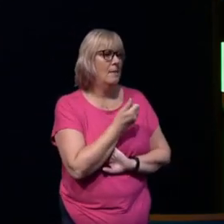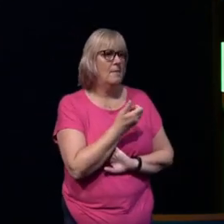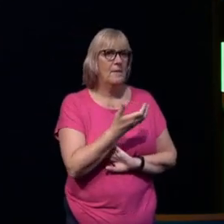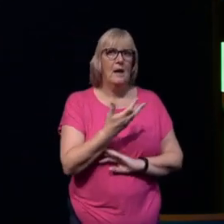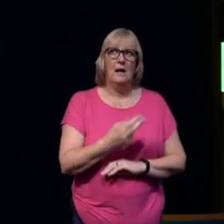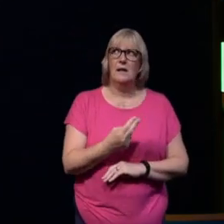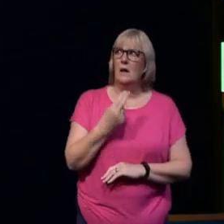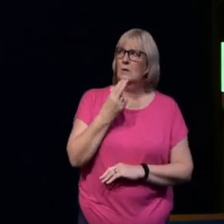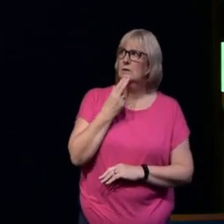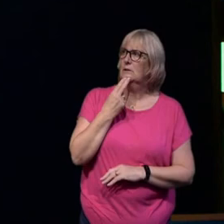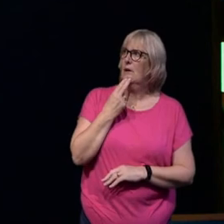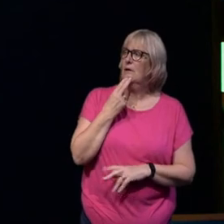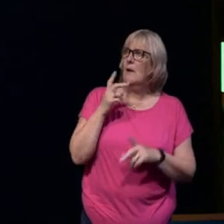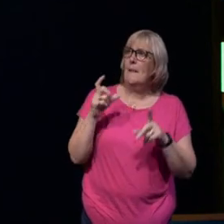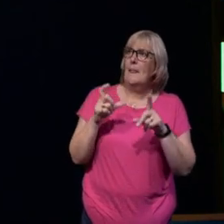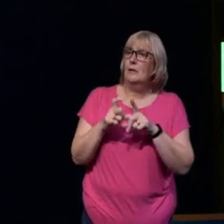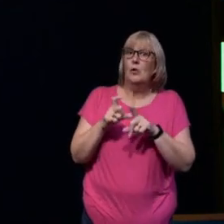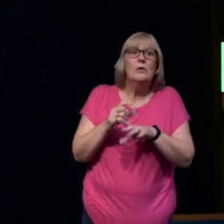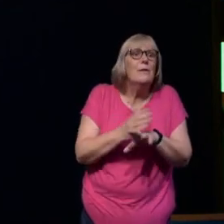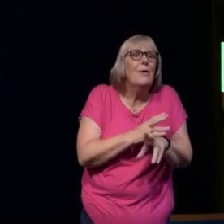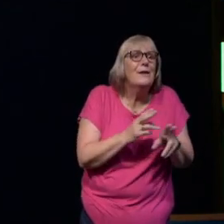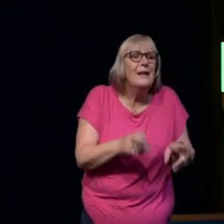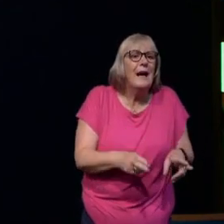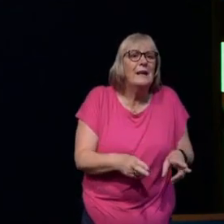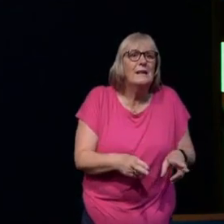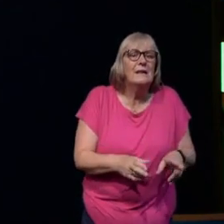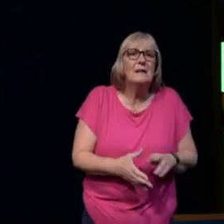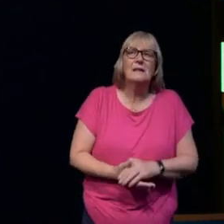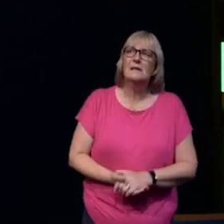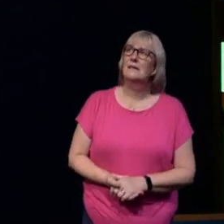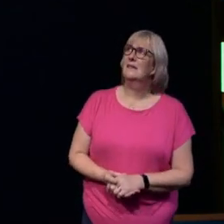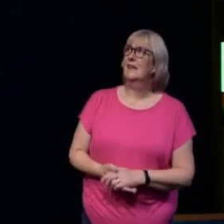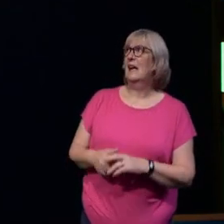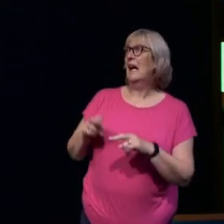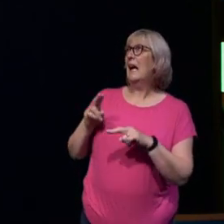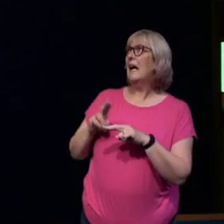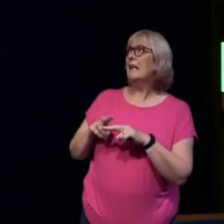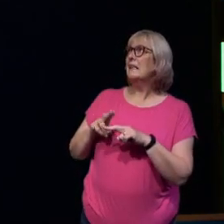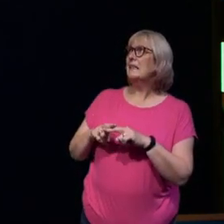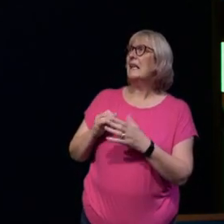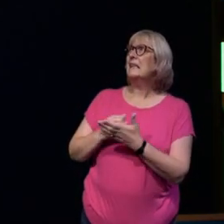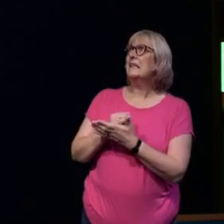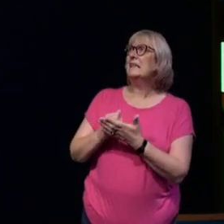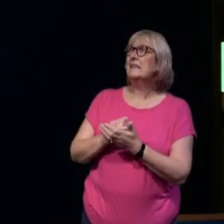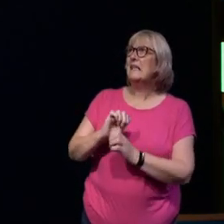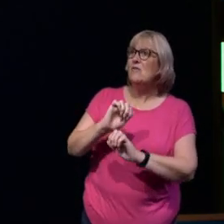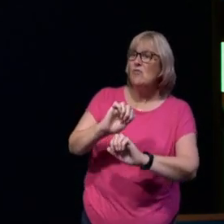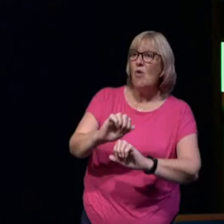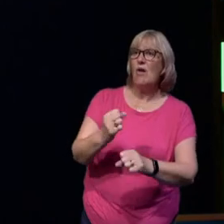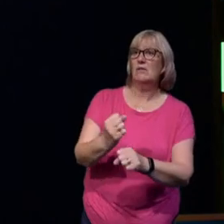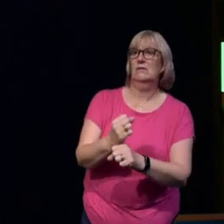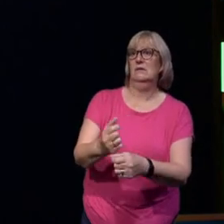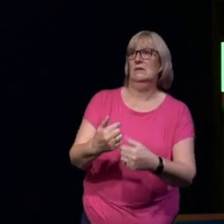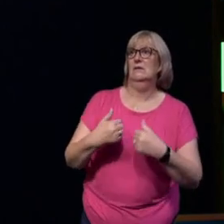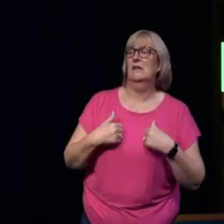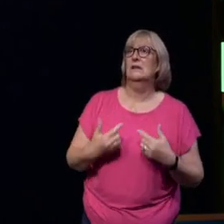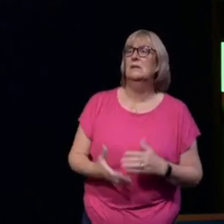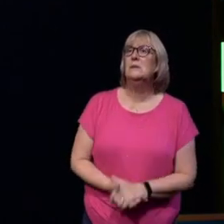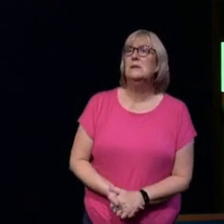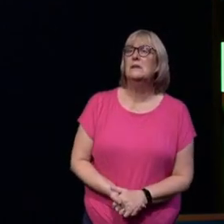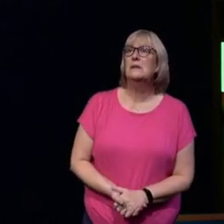daughter said just before they died, Daddy, what's your sin done to me?